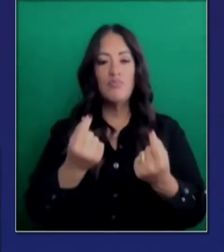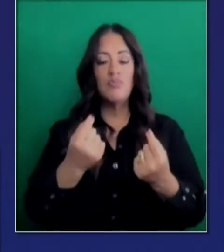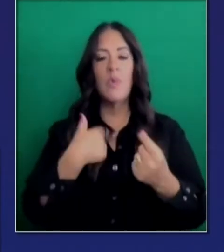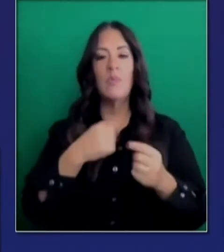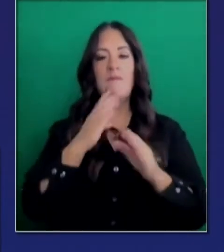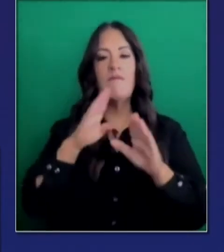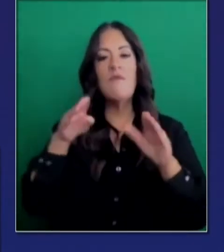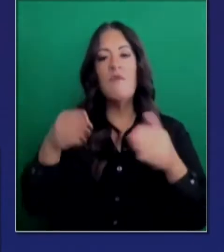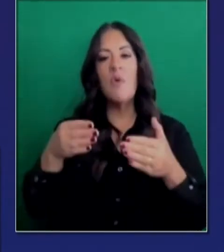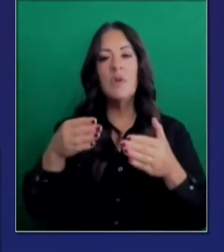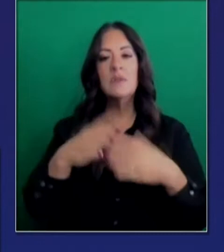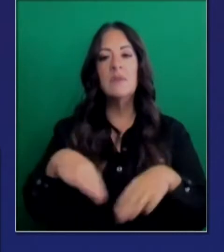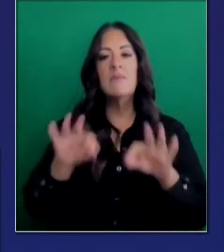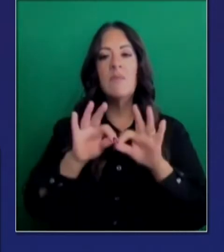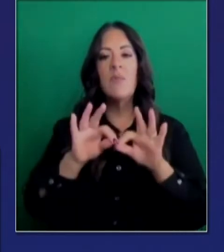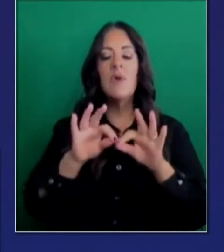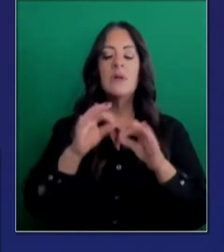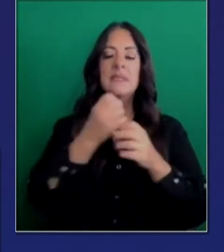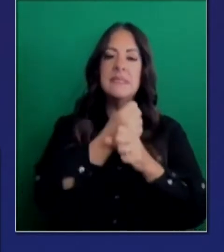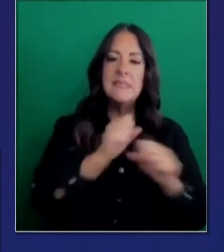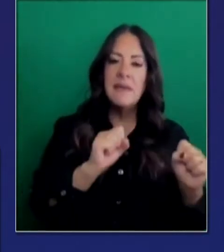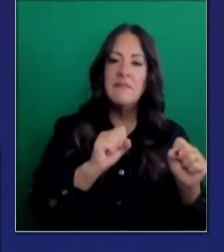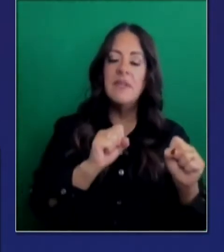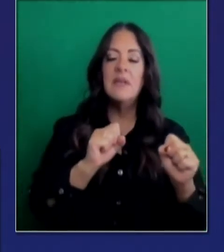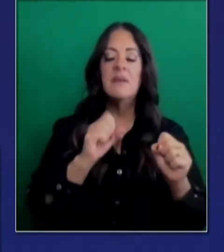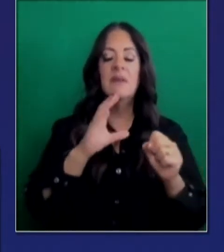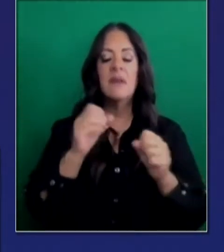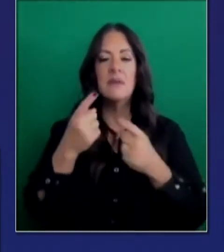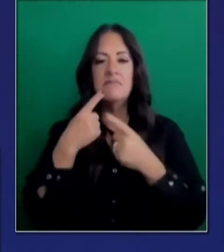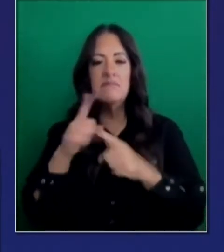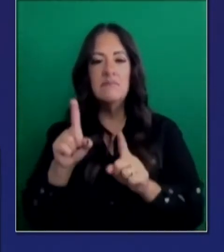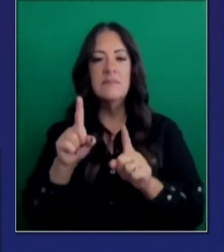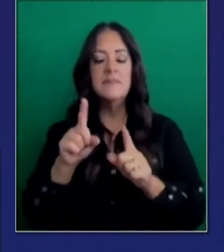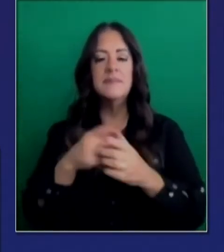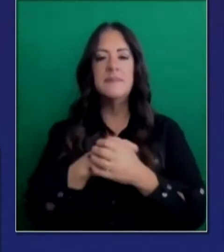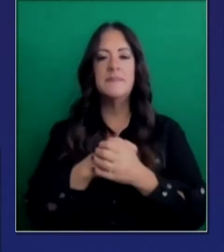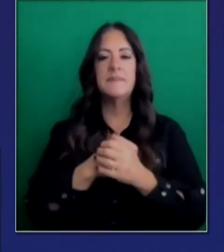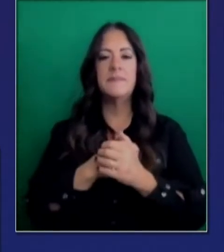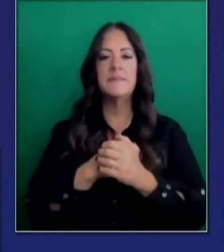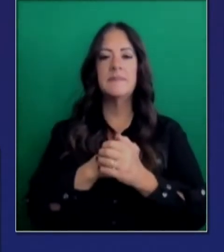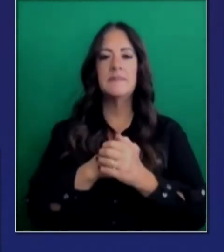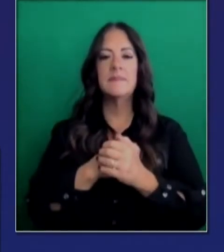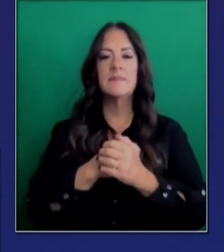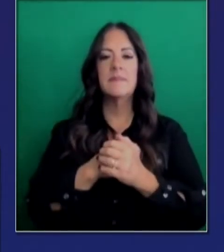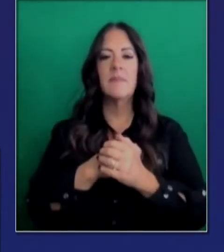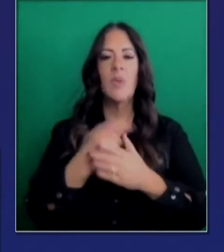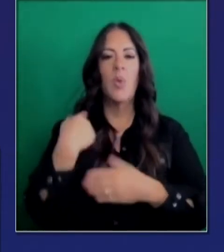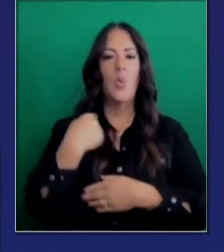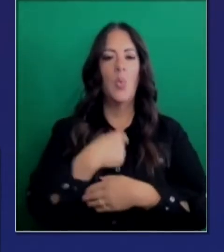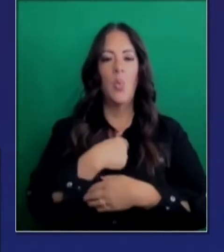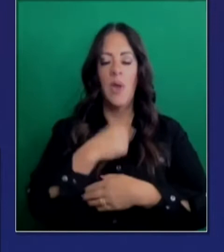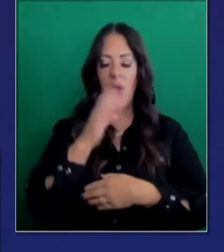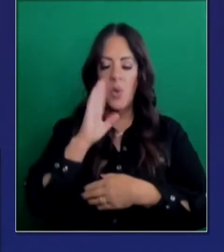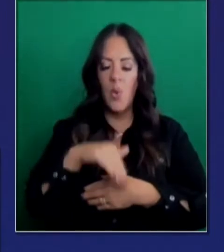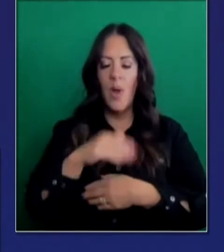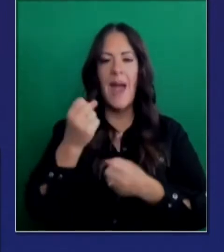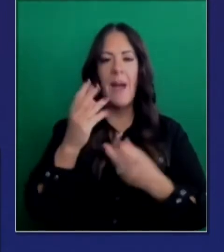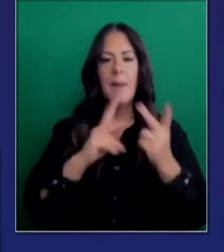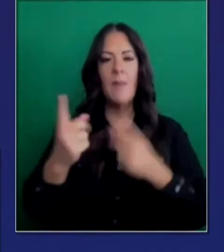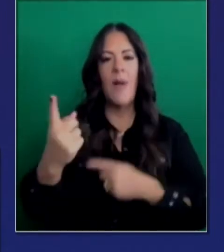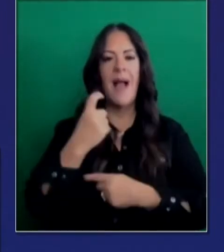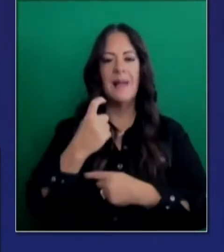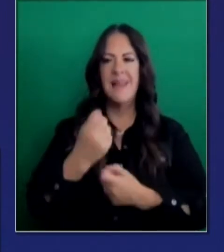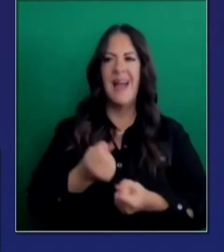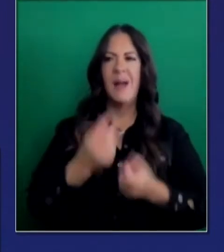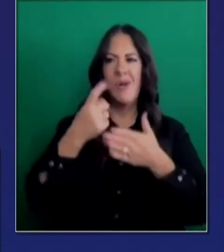of safety and efficacy. We're also focusing on this query that we get all the time, which is how much is it going to cost? It does not cost